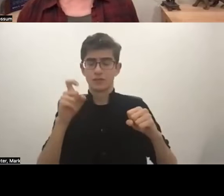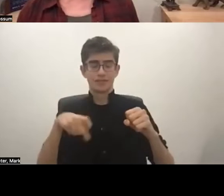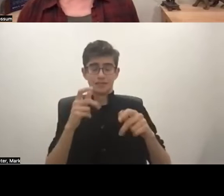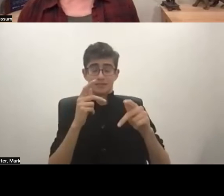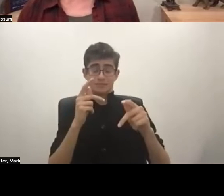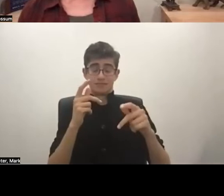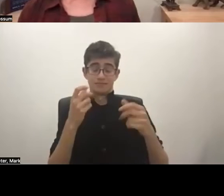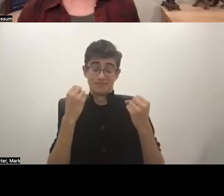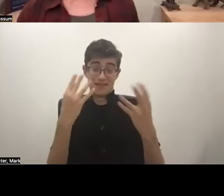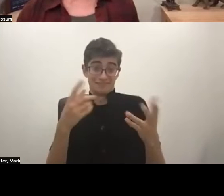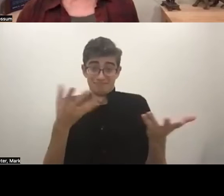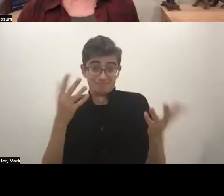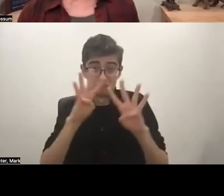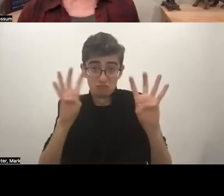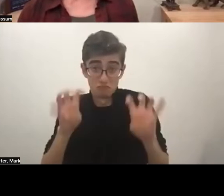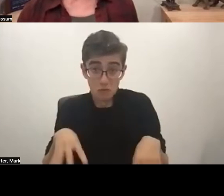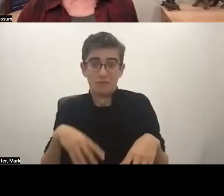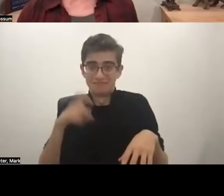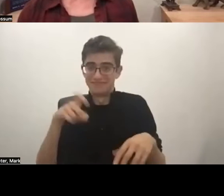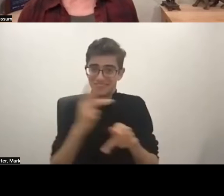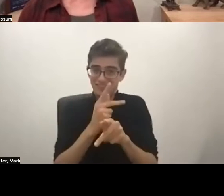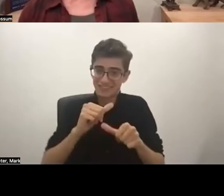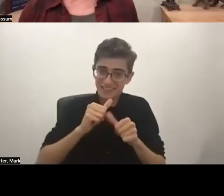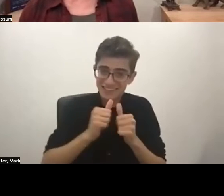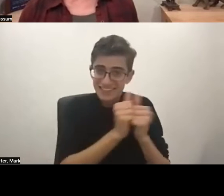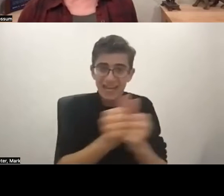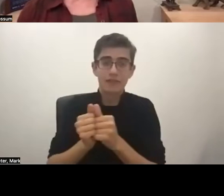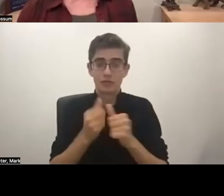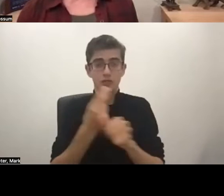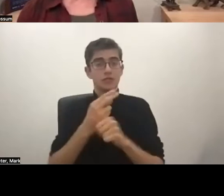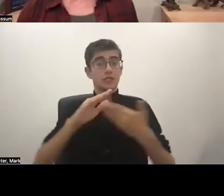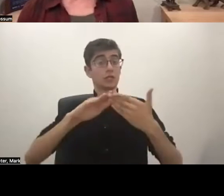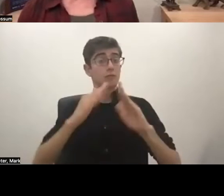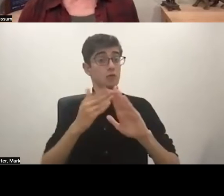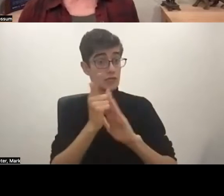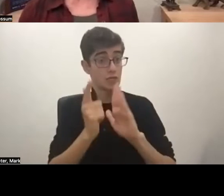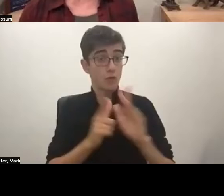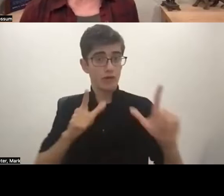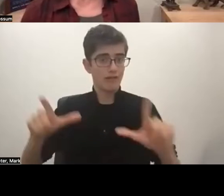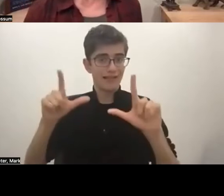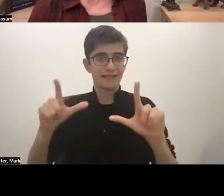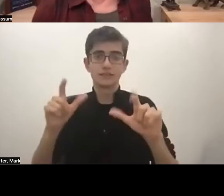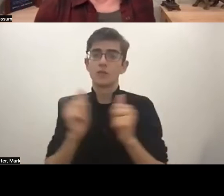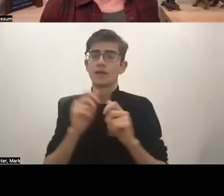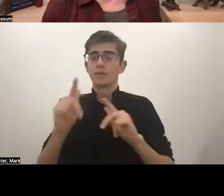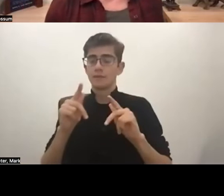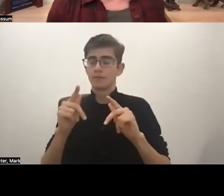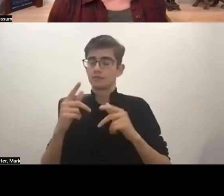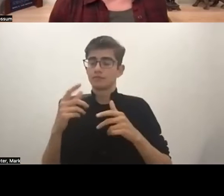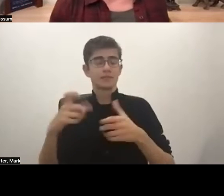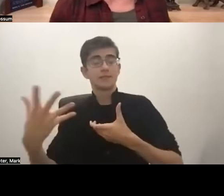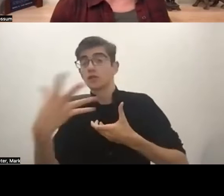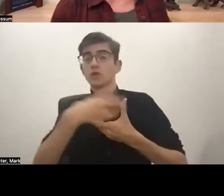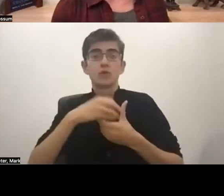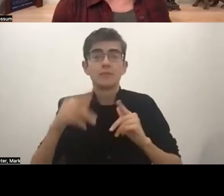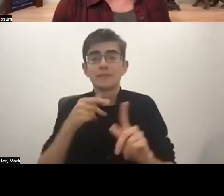out together using a community lawyering lens, using a lens that's extremely inclusive with people who are not lawyers, you know,